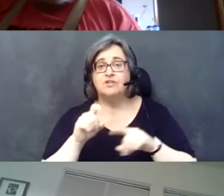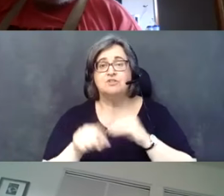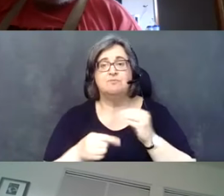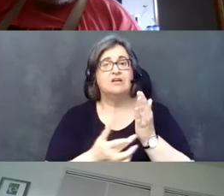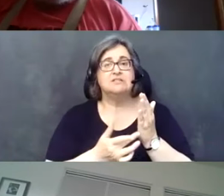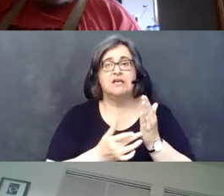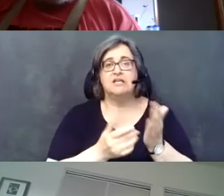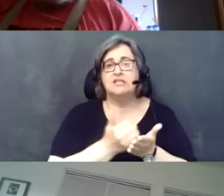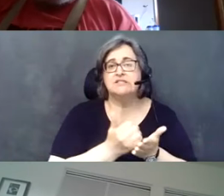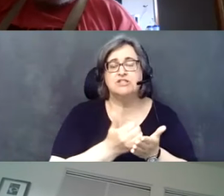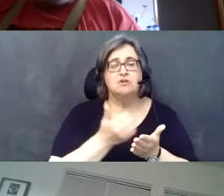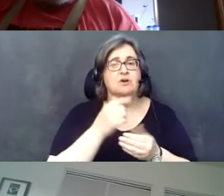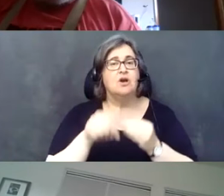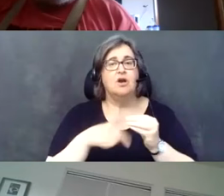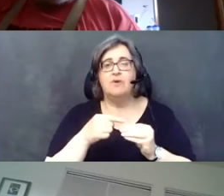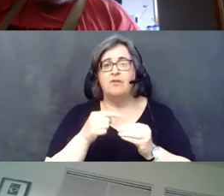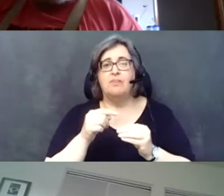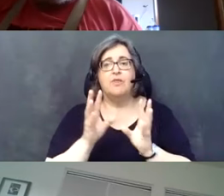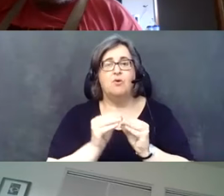the webinar itself, please email